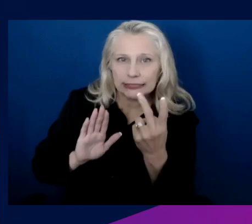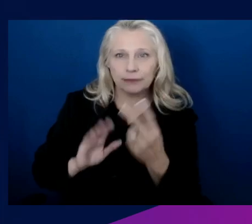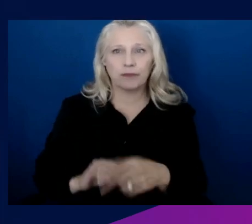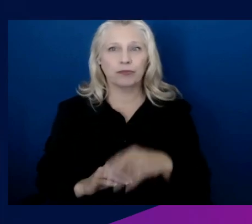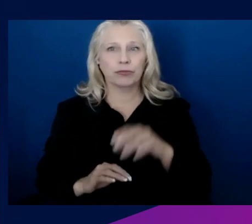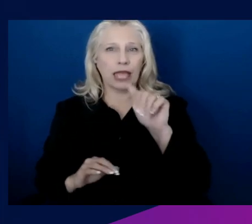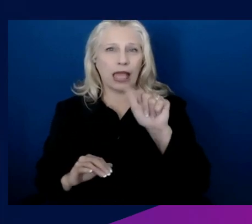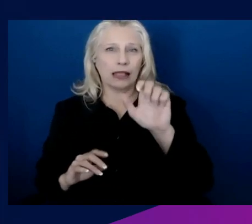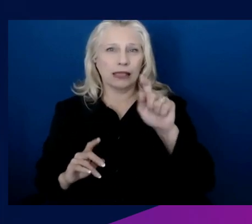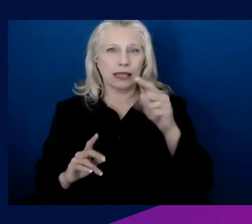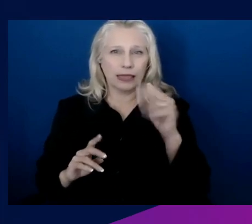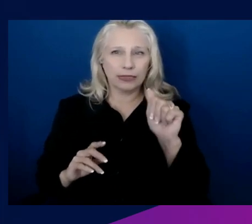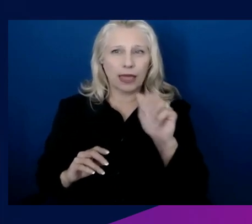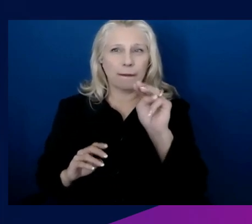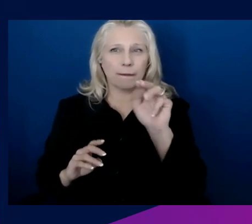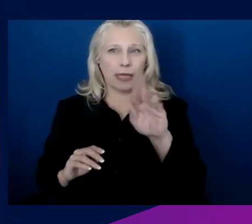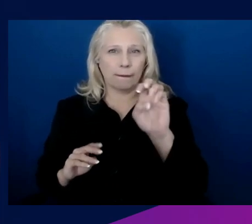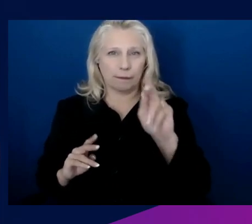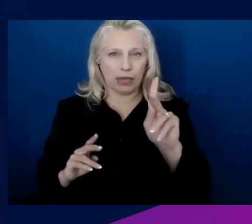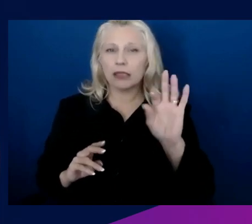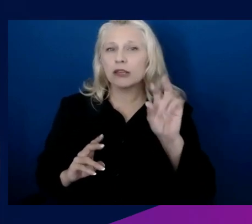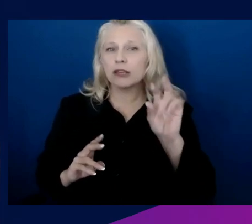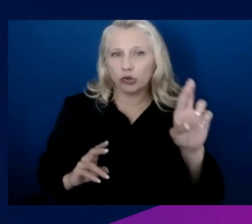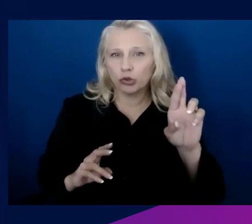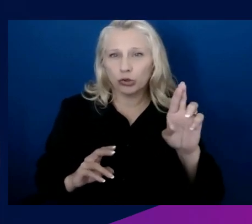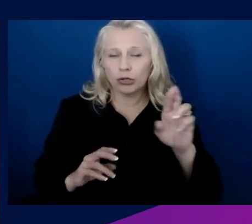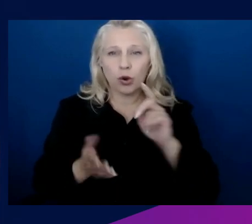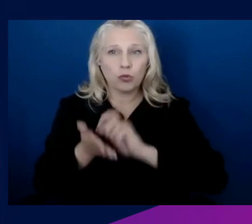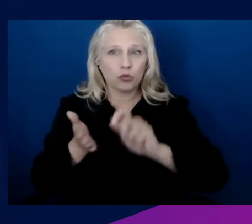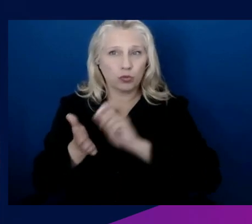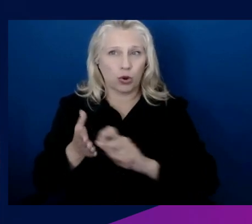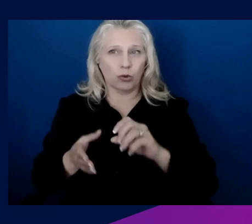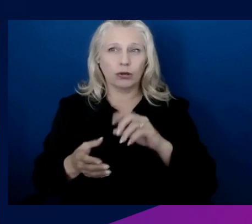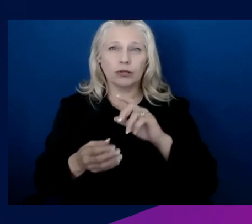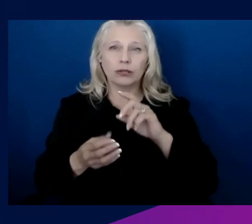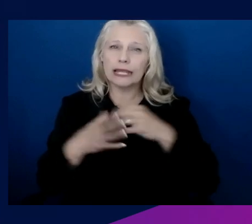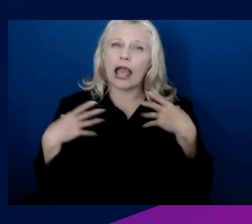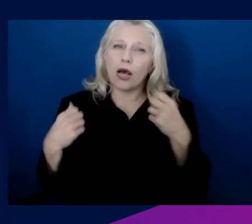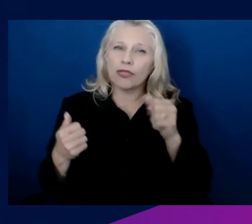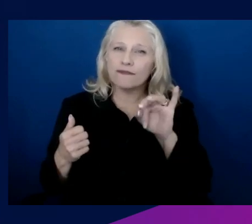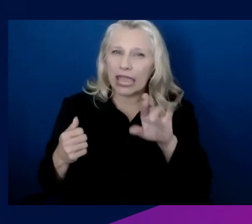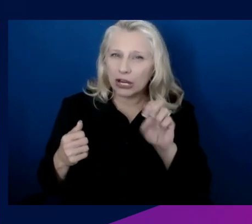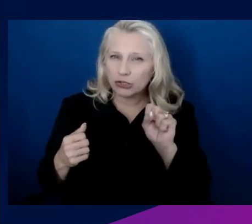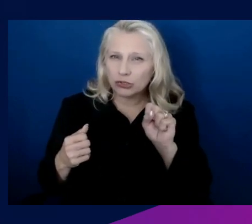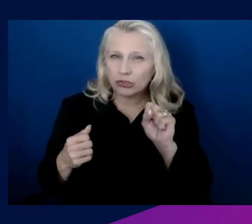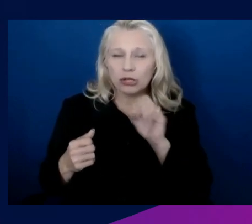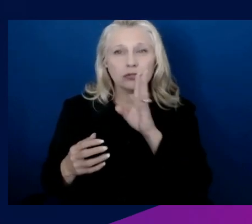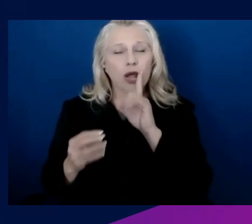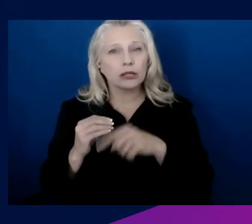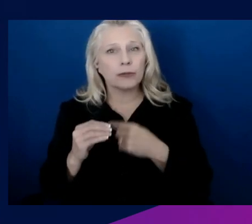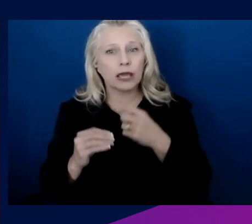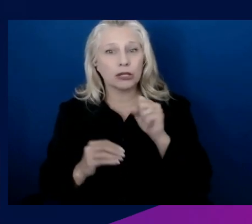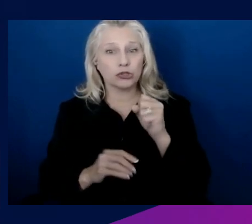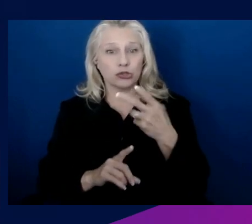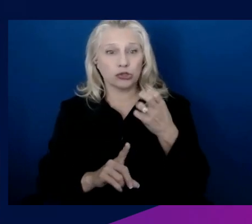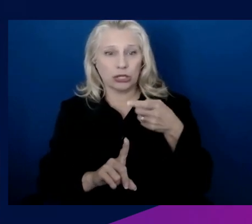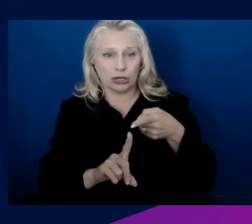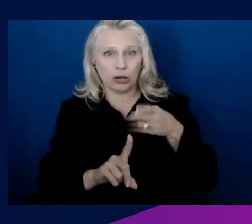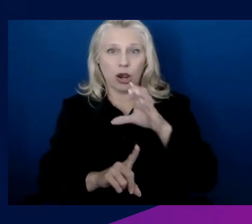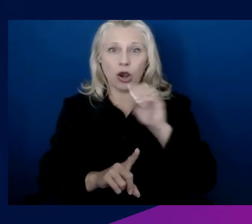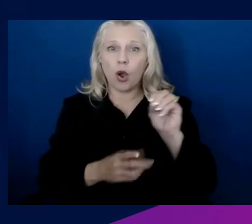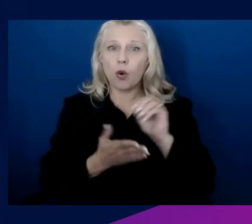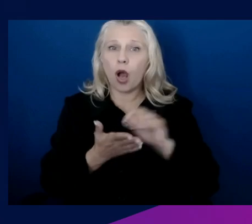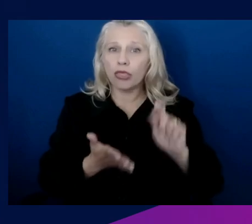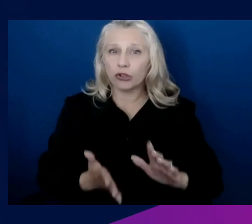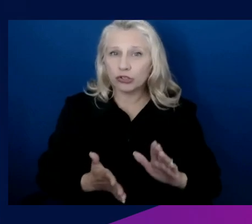Aletha Maybank wrote a piece that just came out in Health Affairs, where she talked about how she and her co-authors talked about